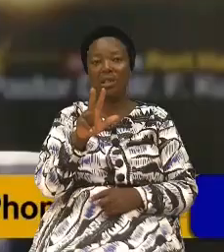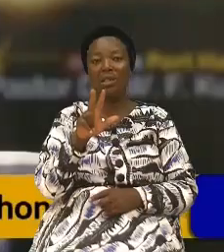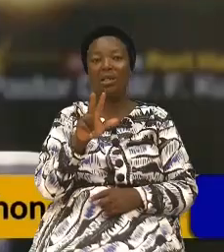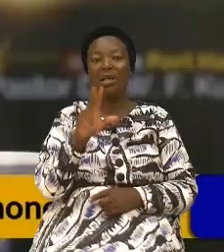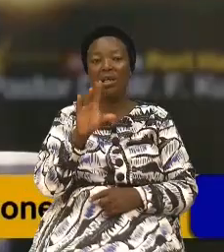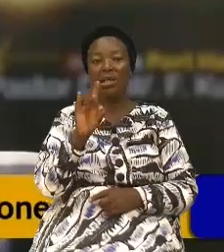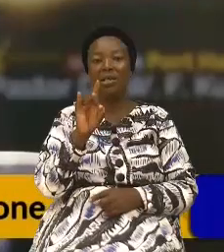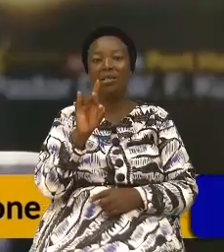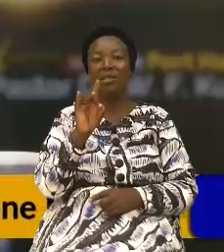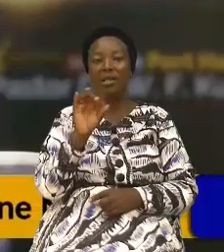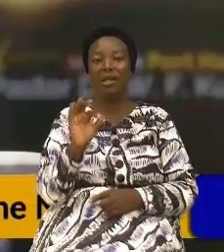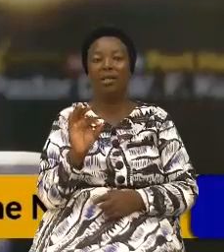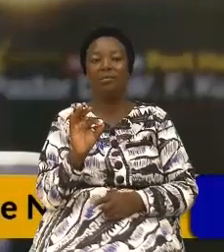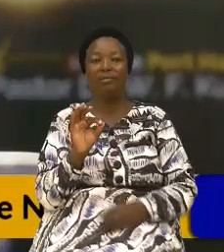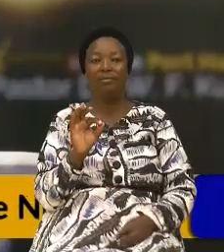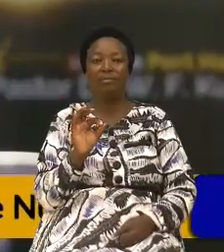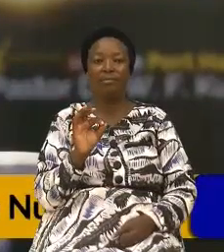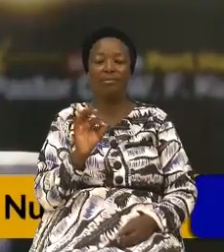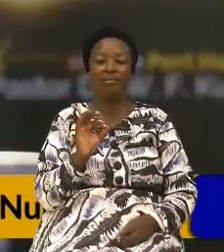+234 705 278 1389.